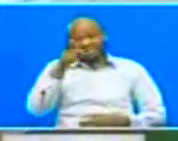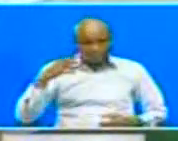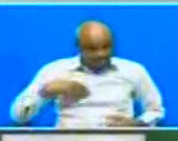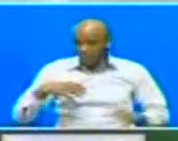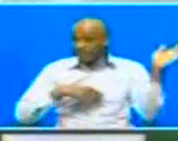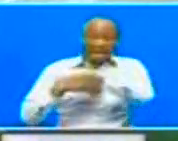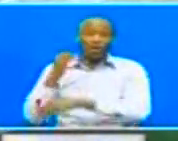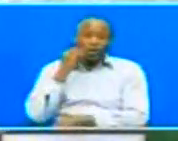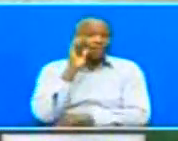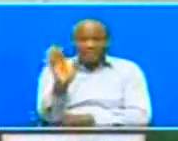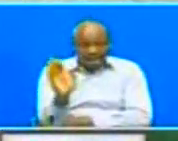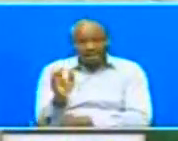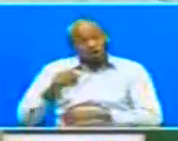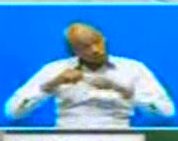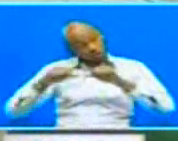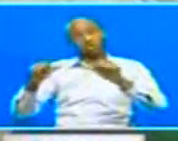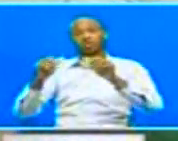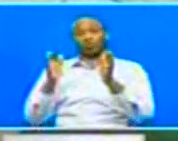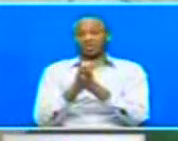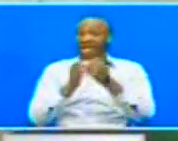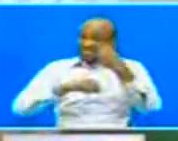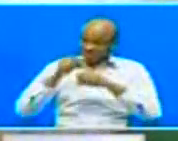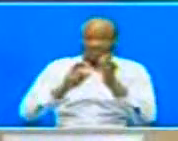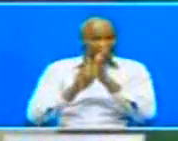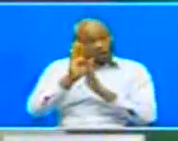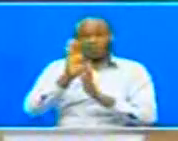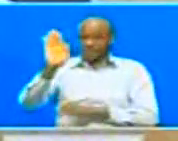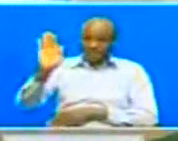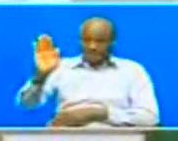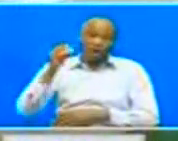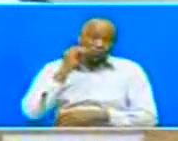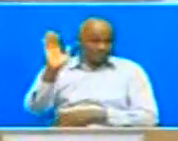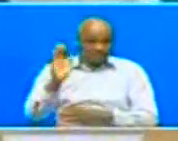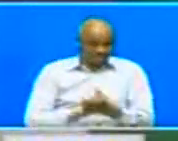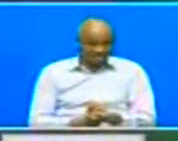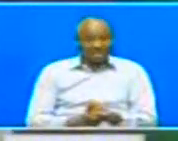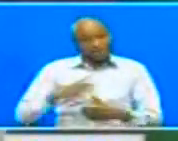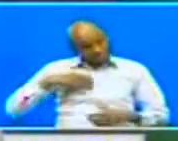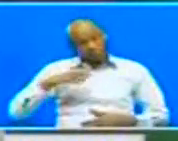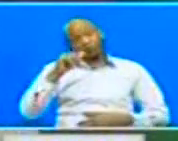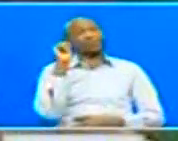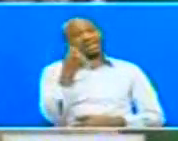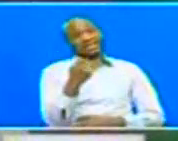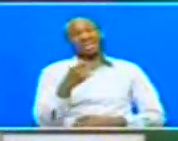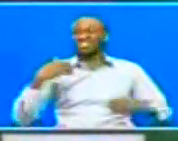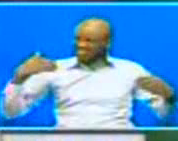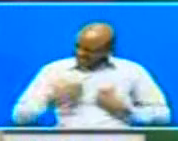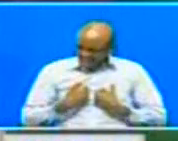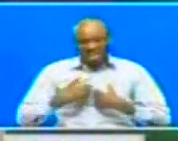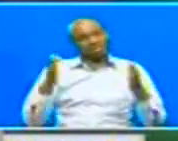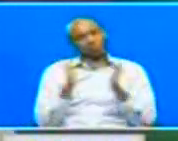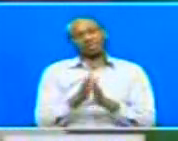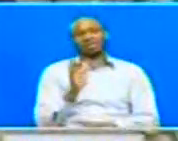watu waregeshwe kwao, waendelee kufanya maendeleo huko kwao, sababu wakaaji wa Kenya